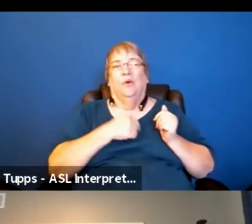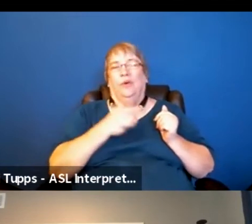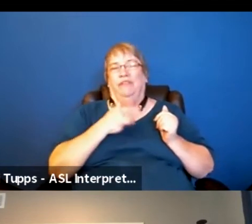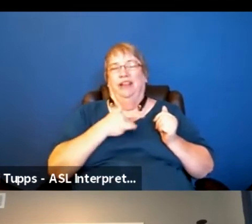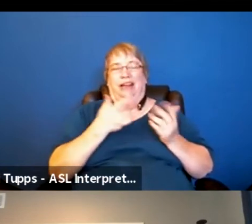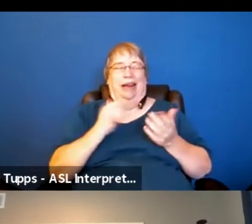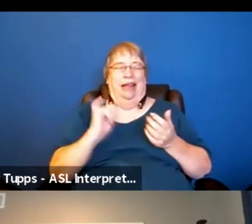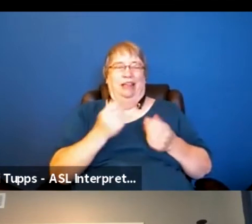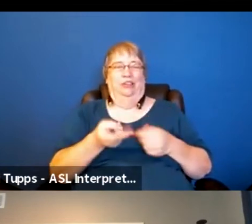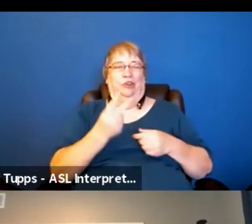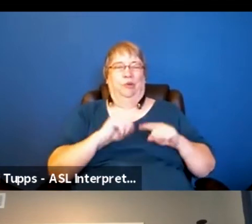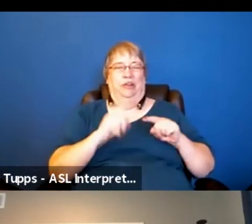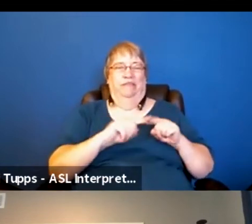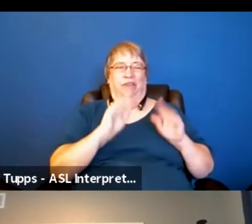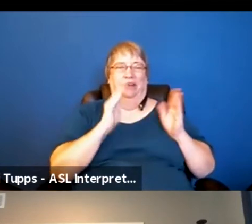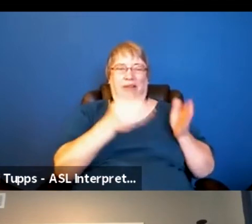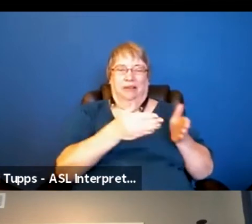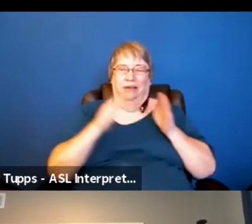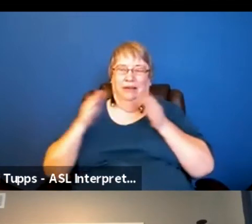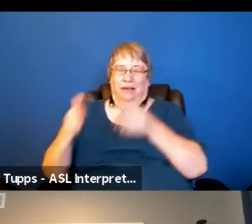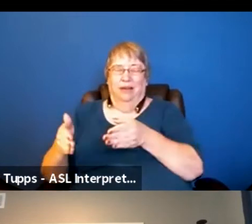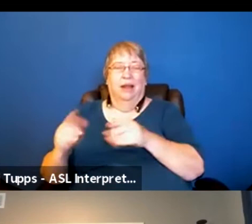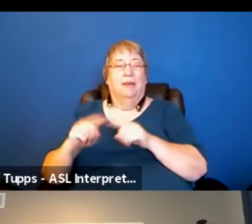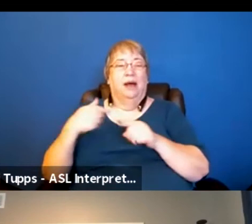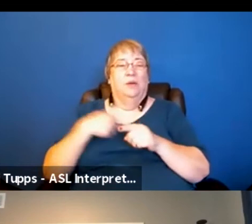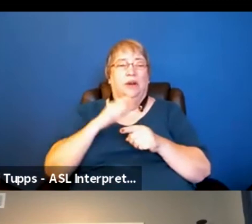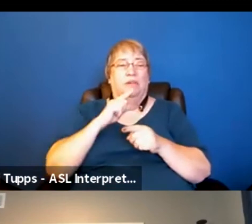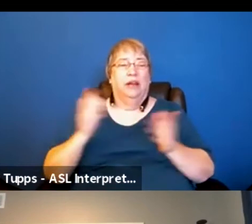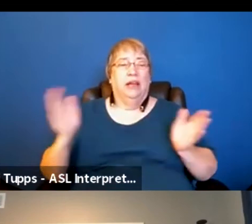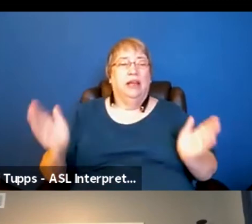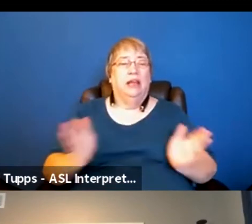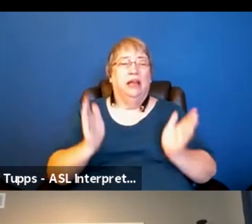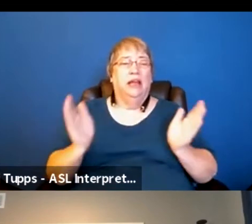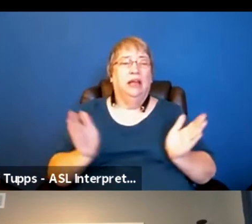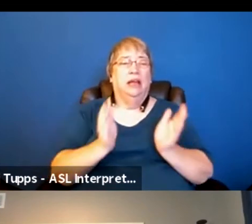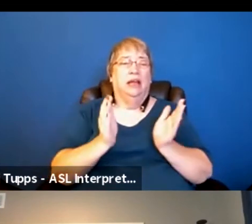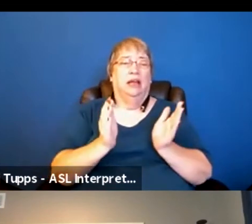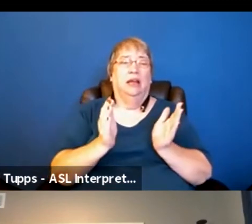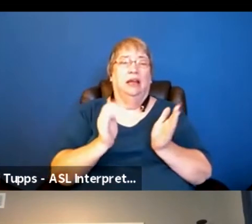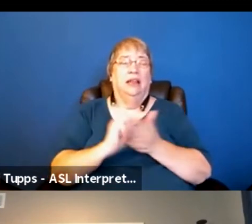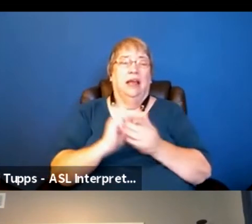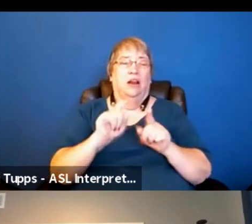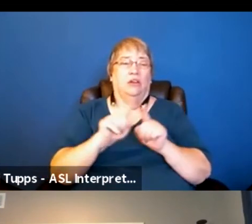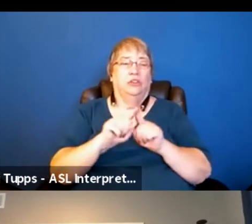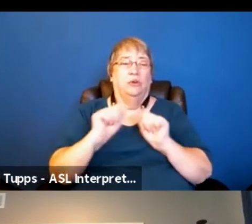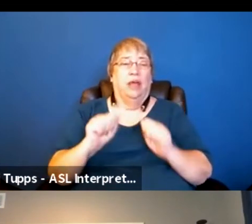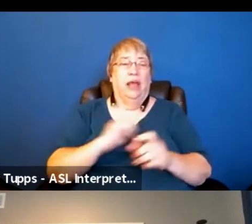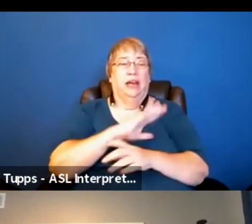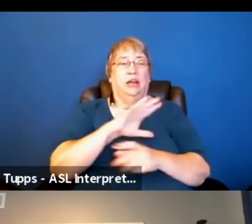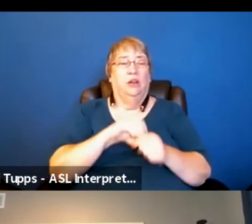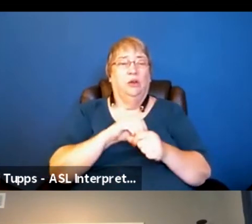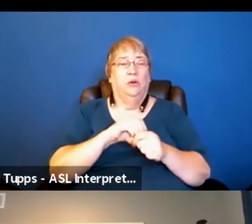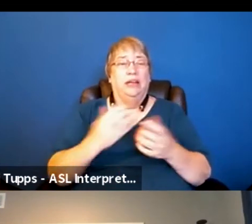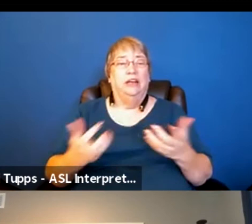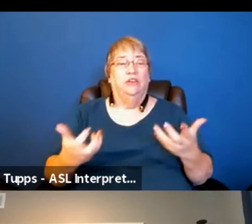individuals. So we are eager to move in that direction of whole person care, but to also include that integration, because I do